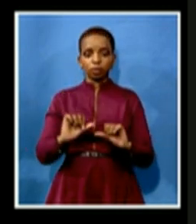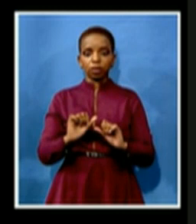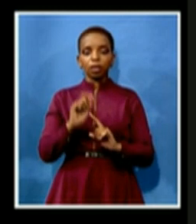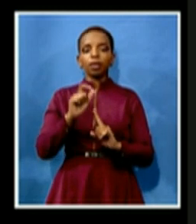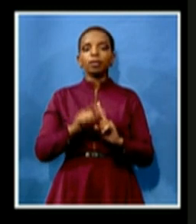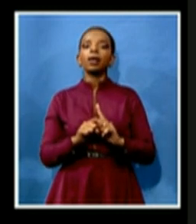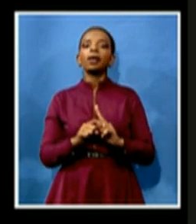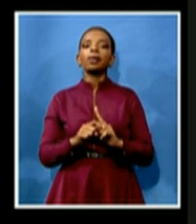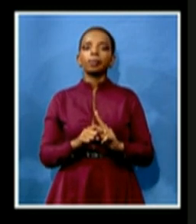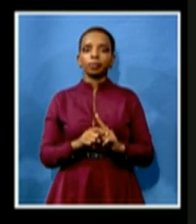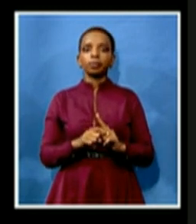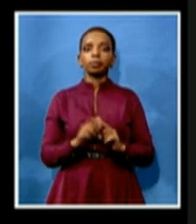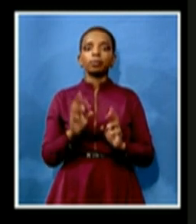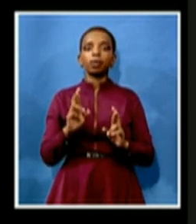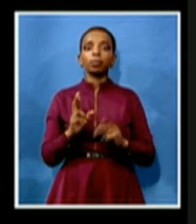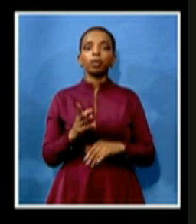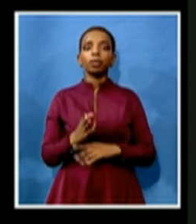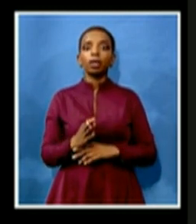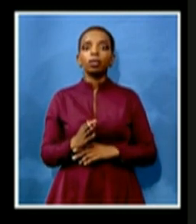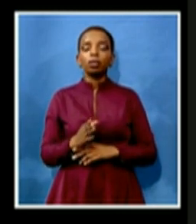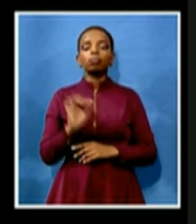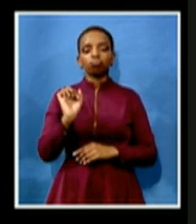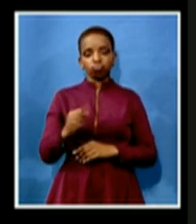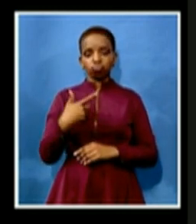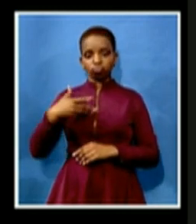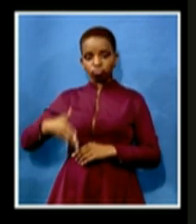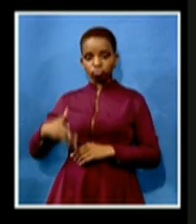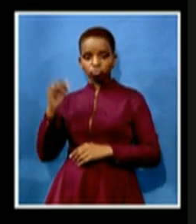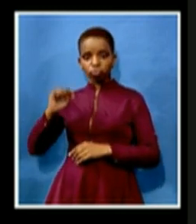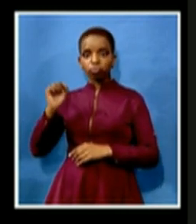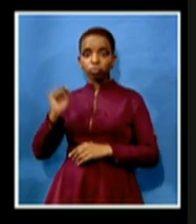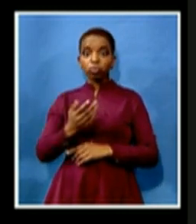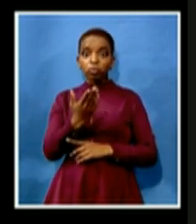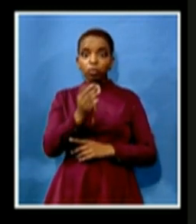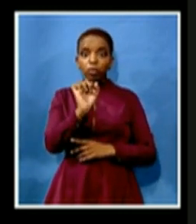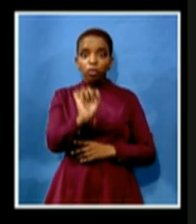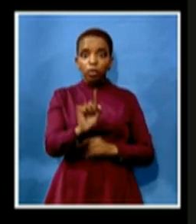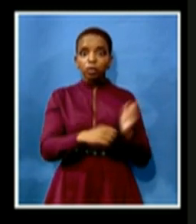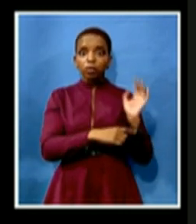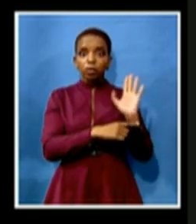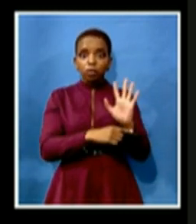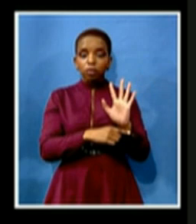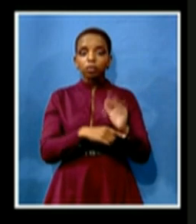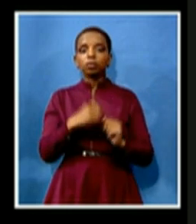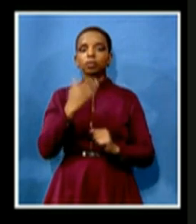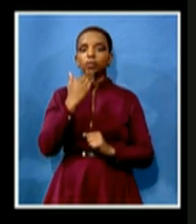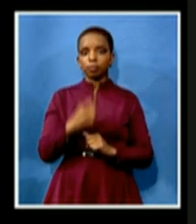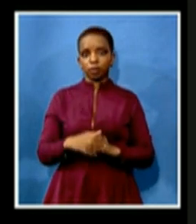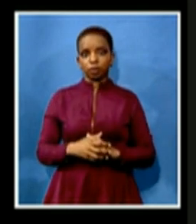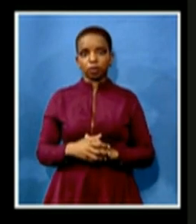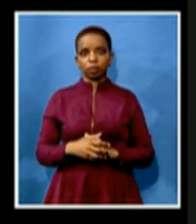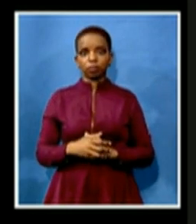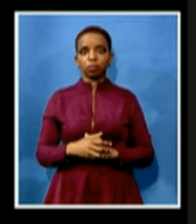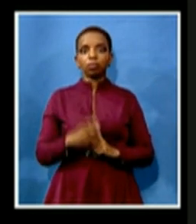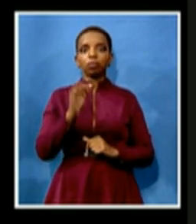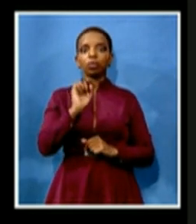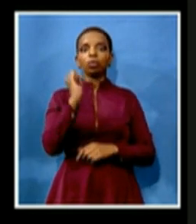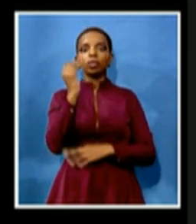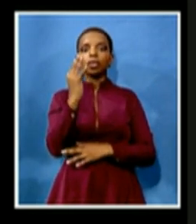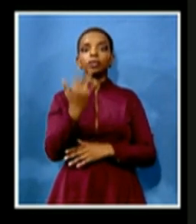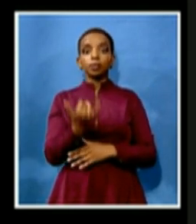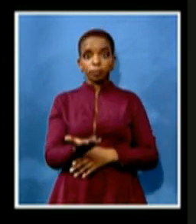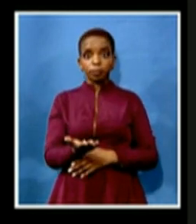If you are, if you can please load your slides. Thank you. Anban, we only received notice